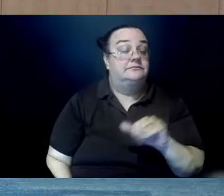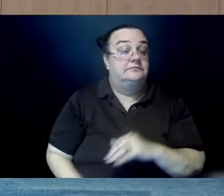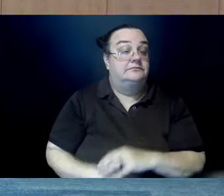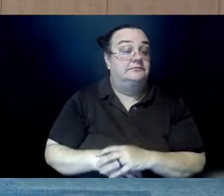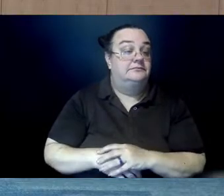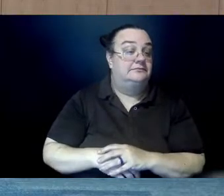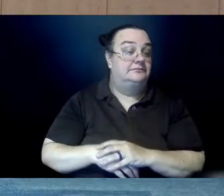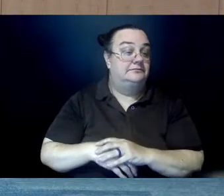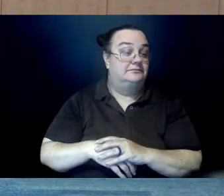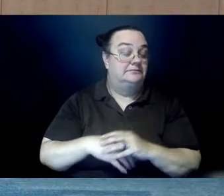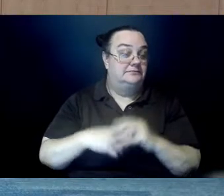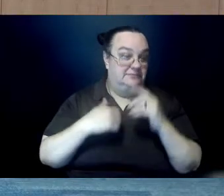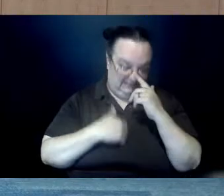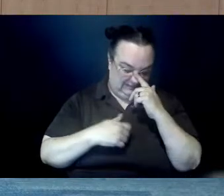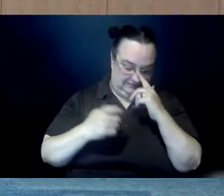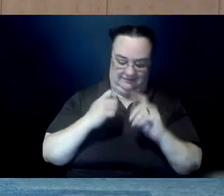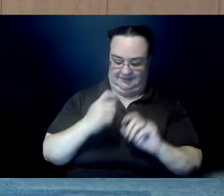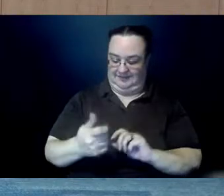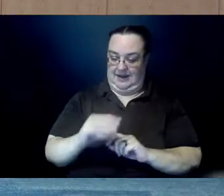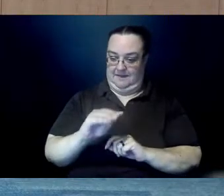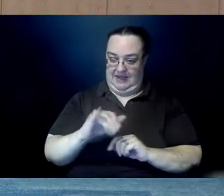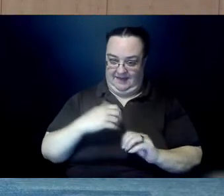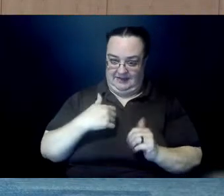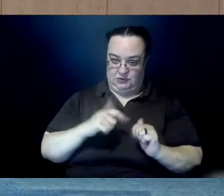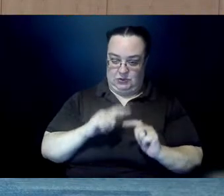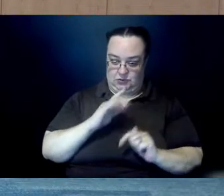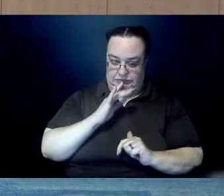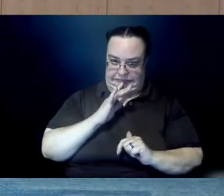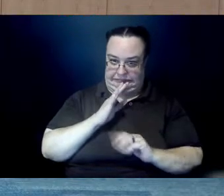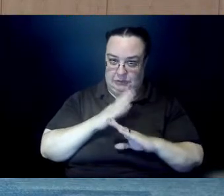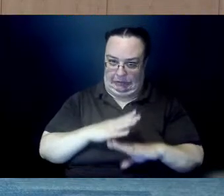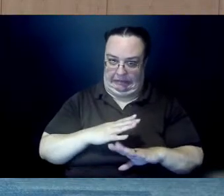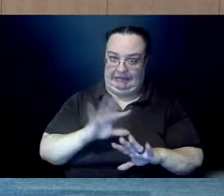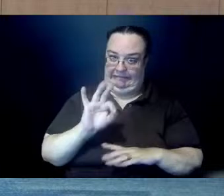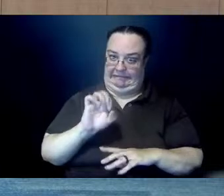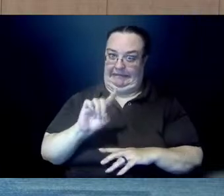Sorry, got some feedback. I'll try to be quiet.